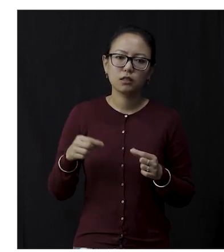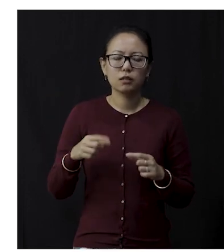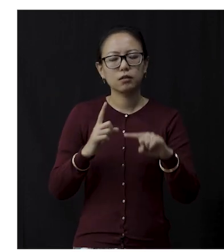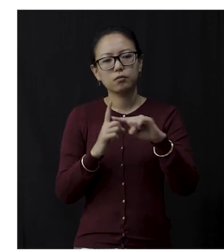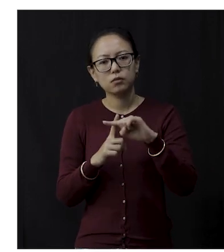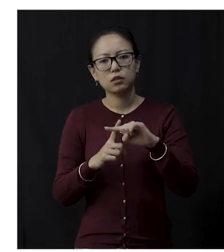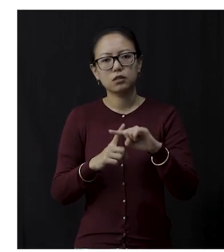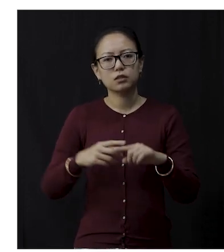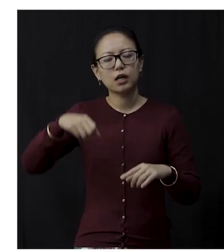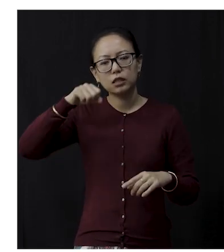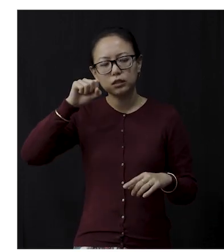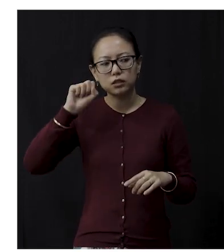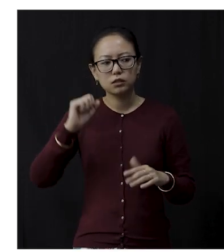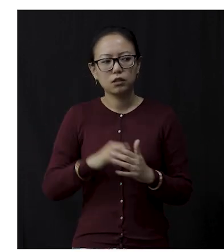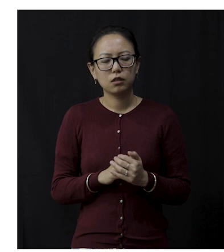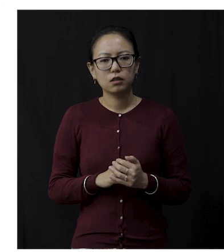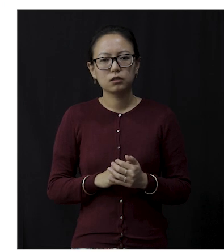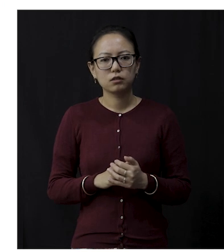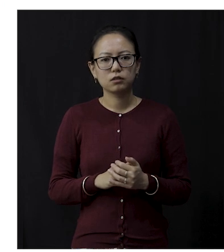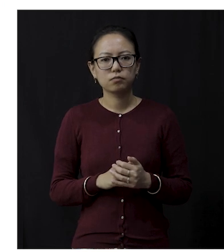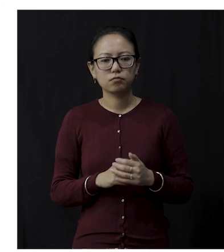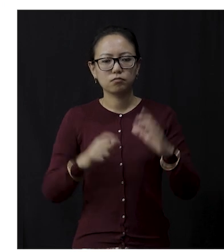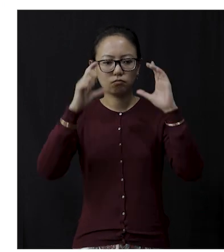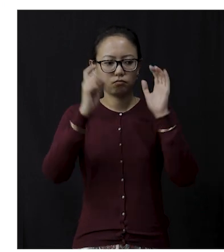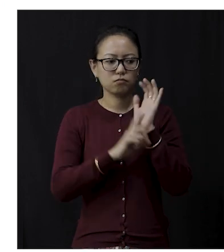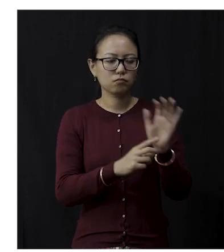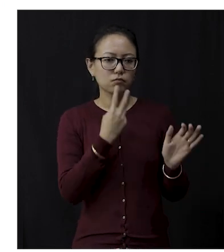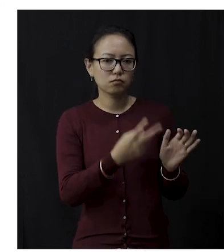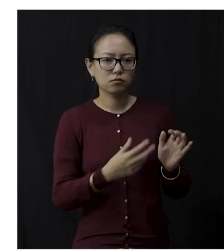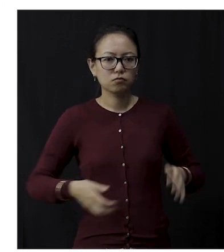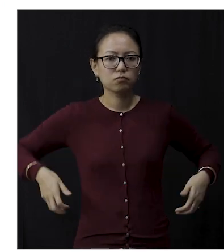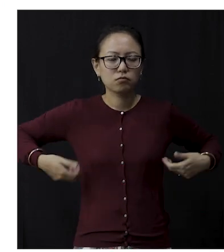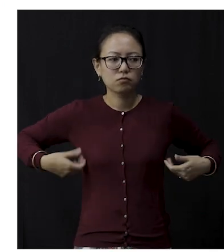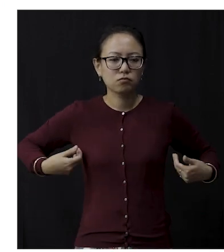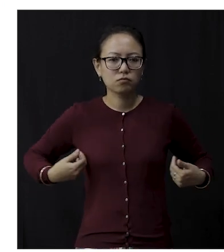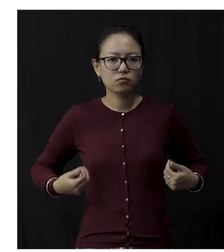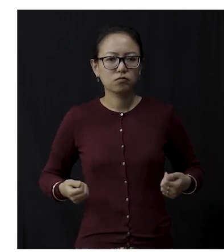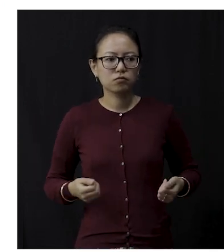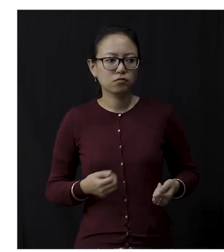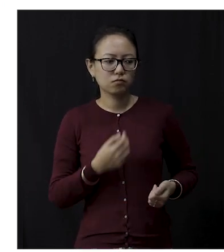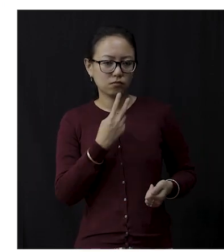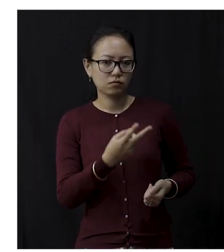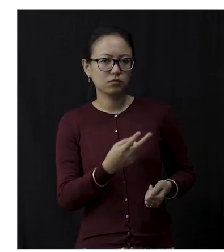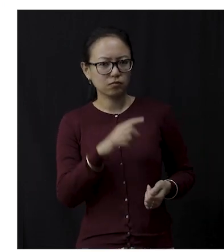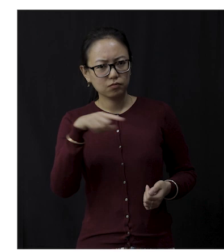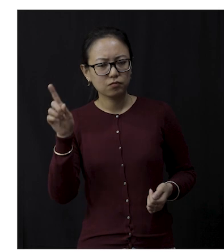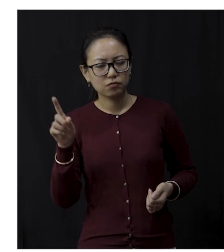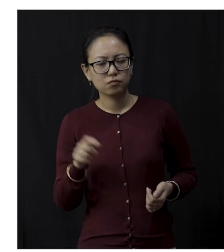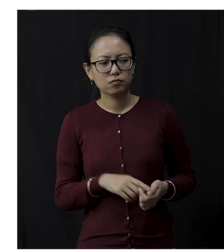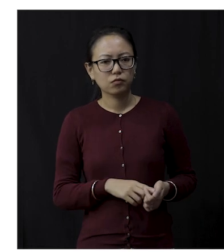omnivores because they depend on plants and animal. Now, insects